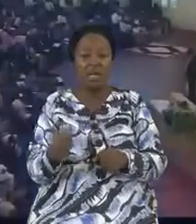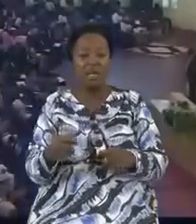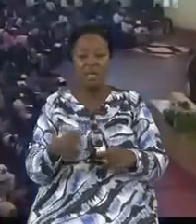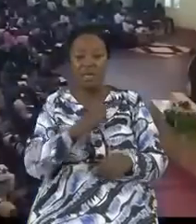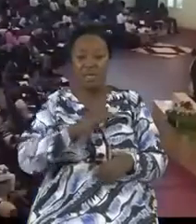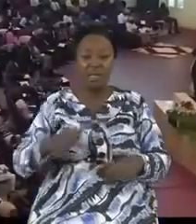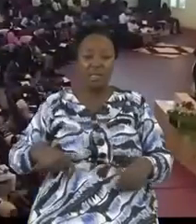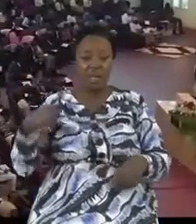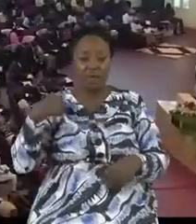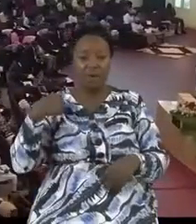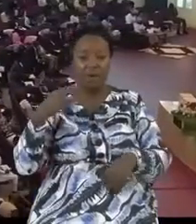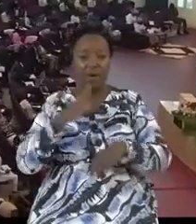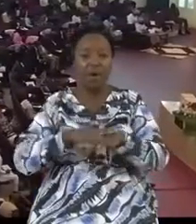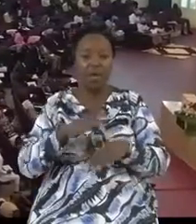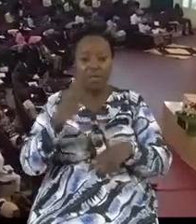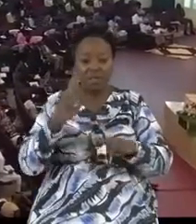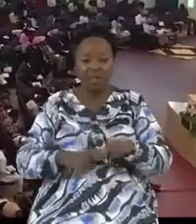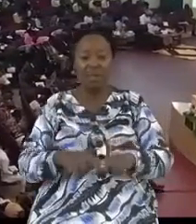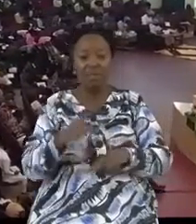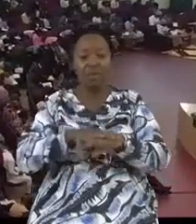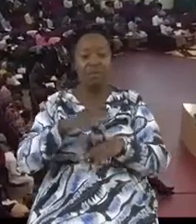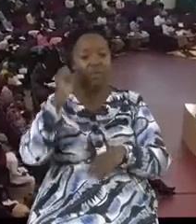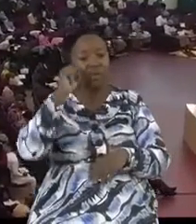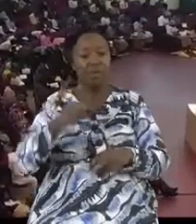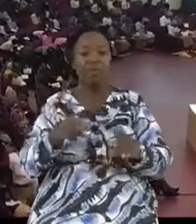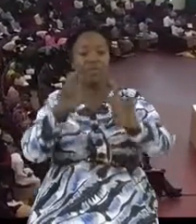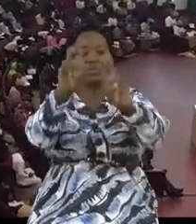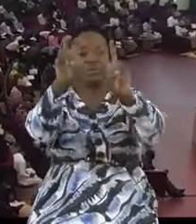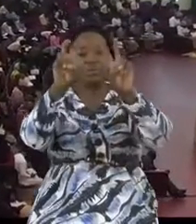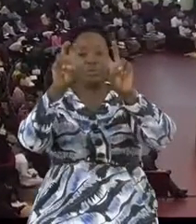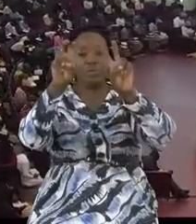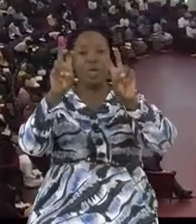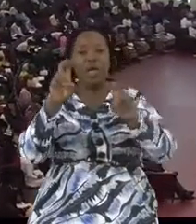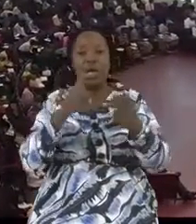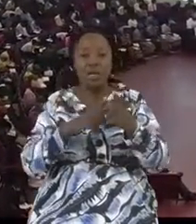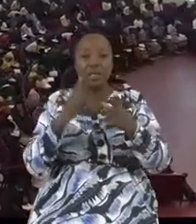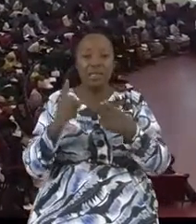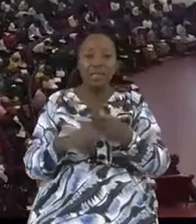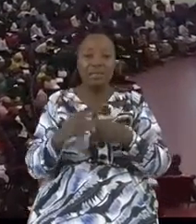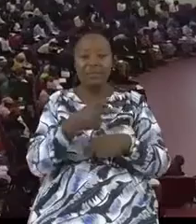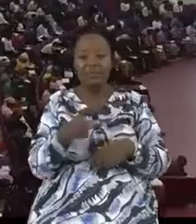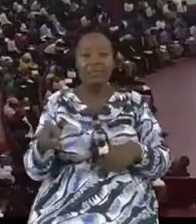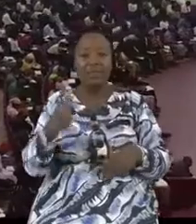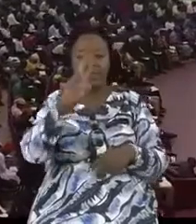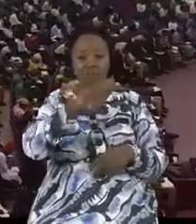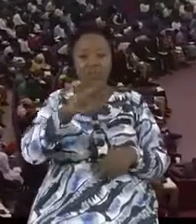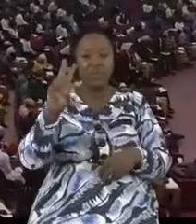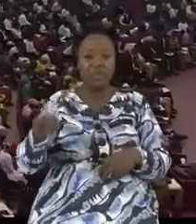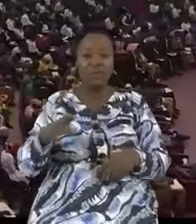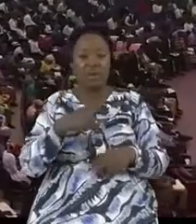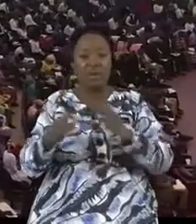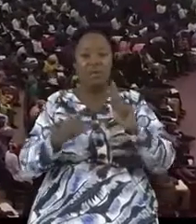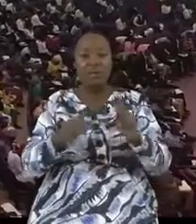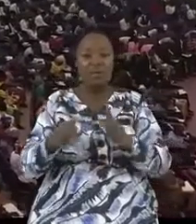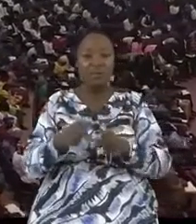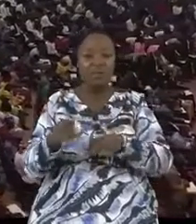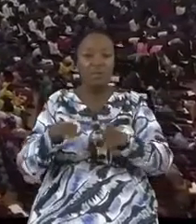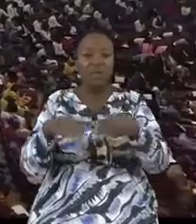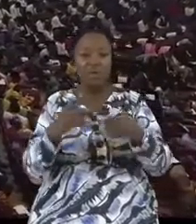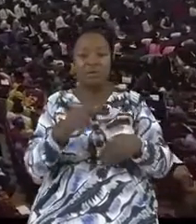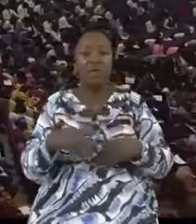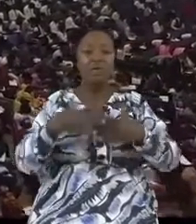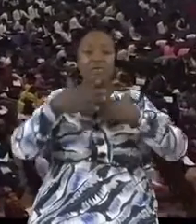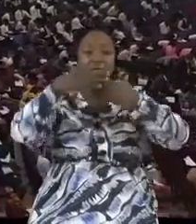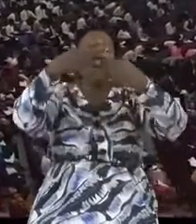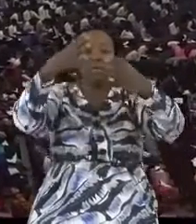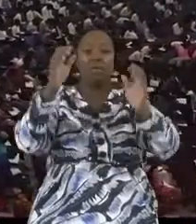an oration unto them. Verse 22, and the people gave a shout, saying, it is